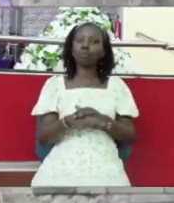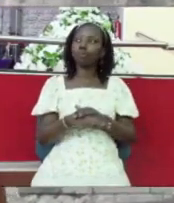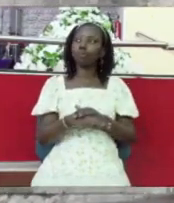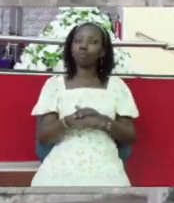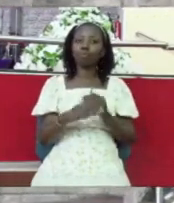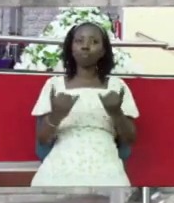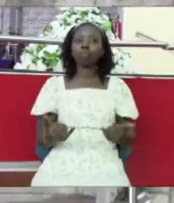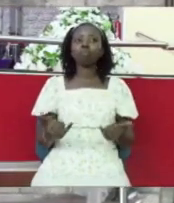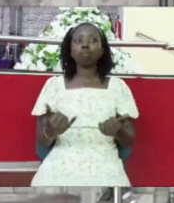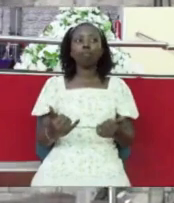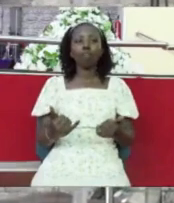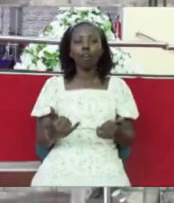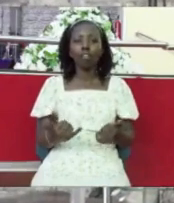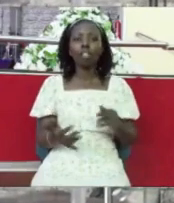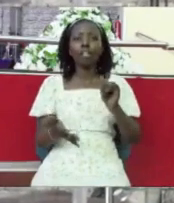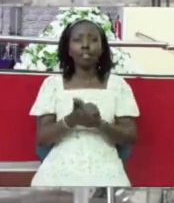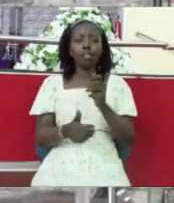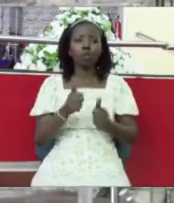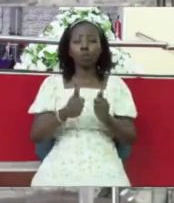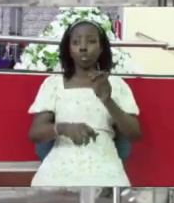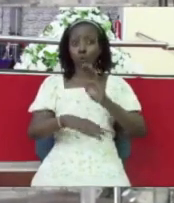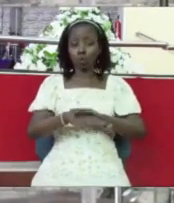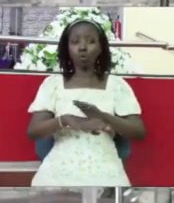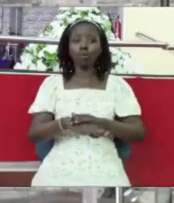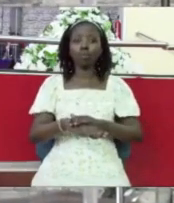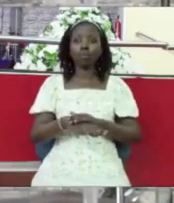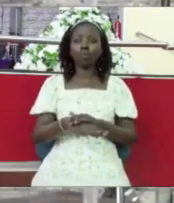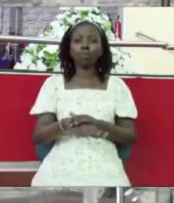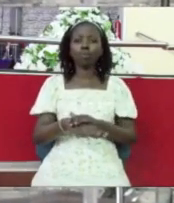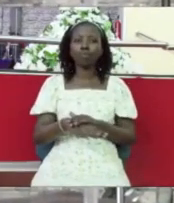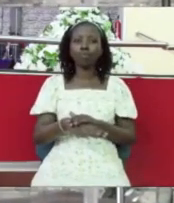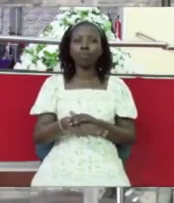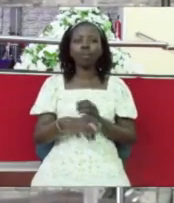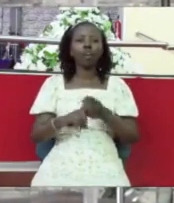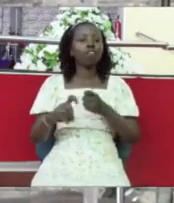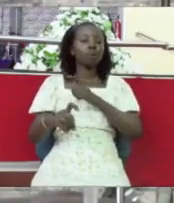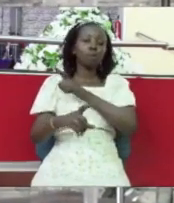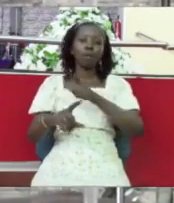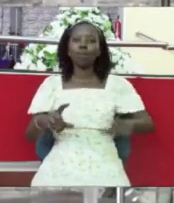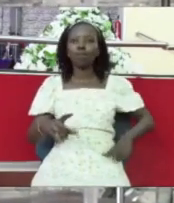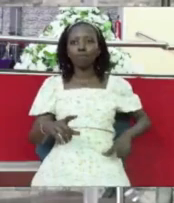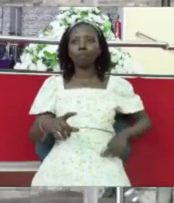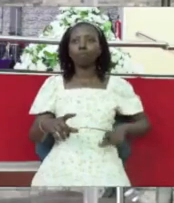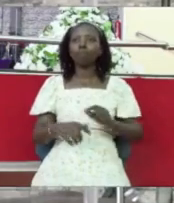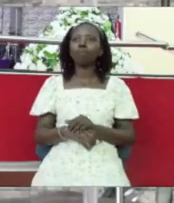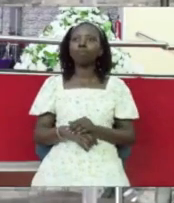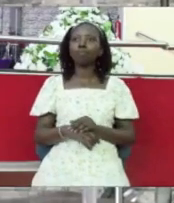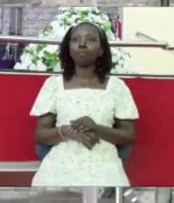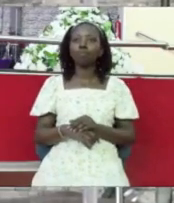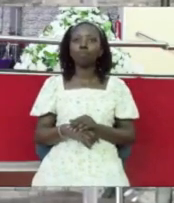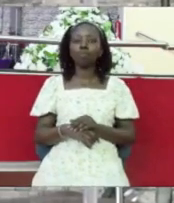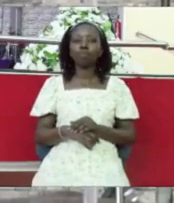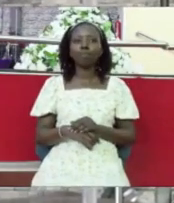ambayo mambo ni mazuri. That which is good. Yale ambayo ni mazuri. Is from the Lord. Yale mazuri